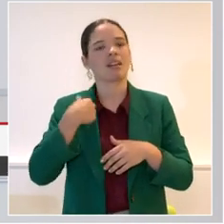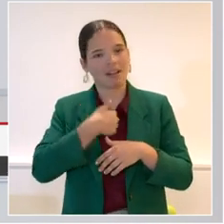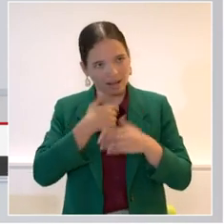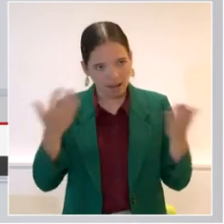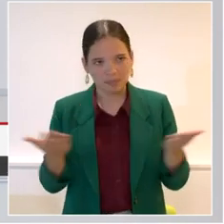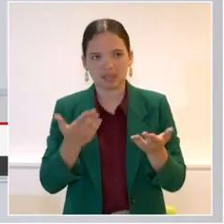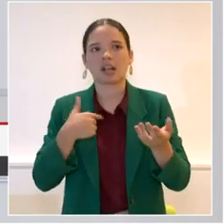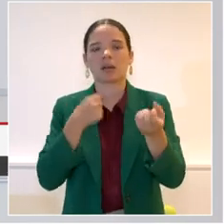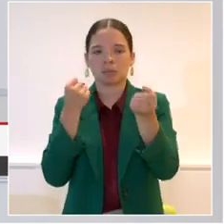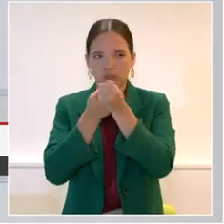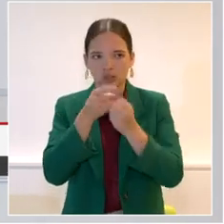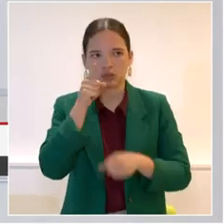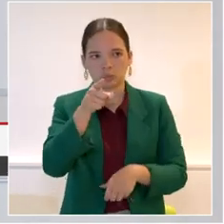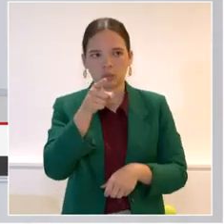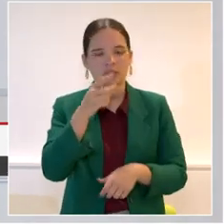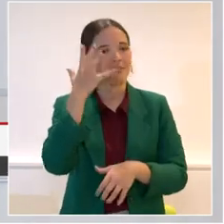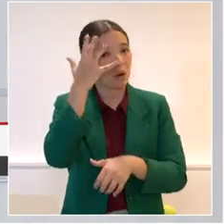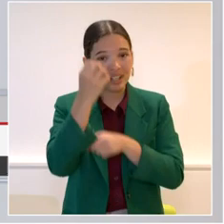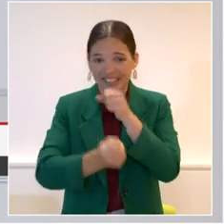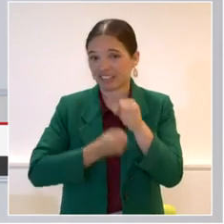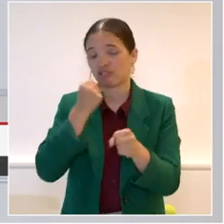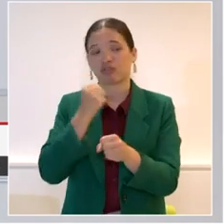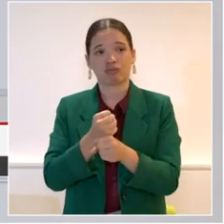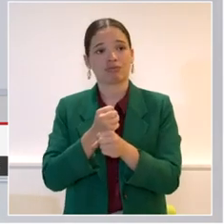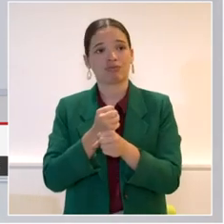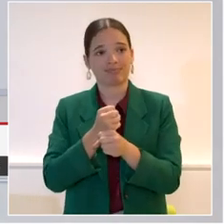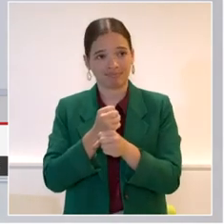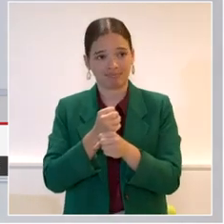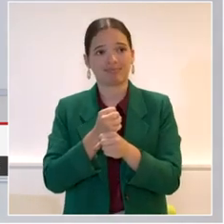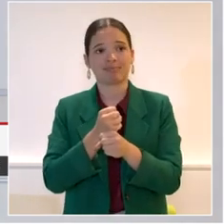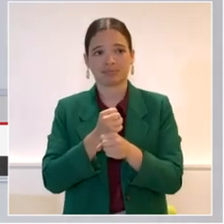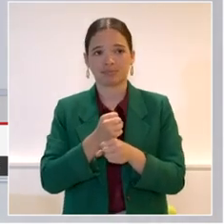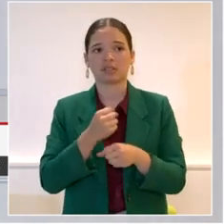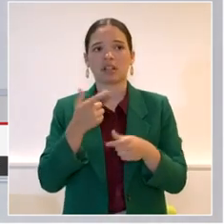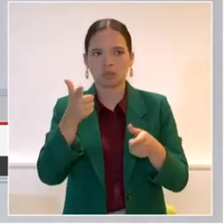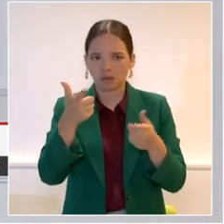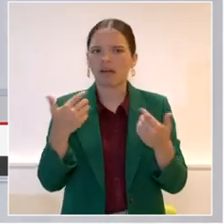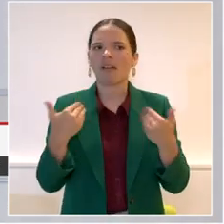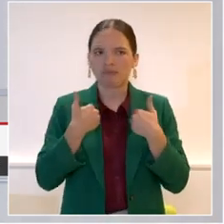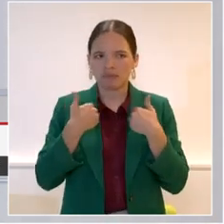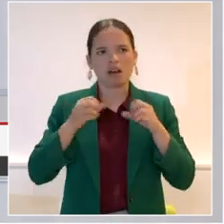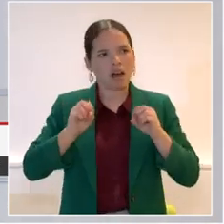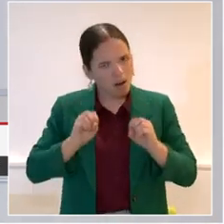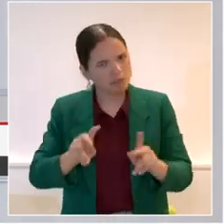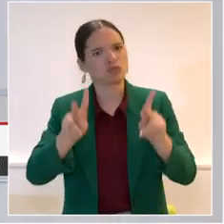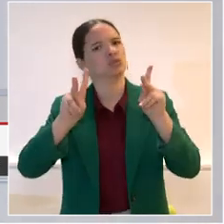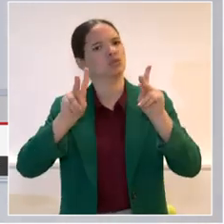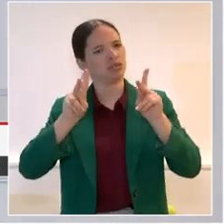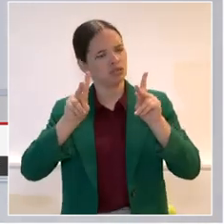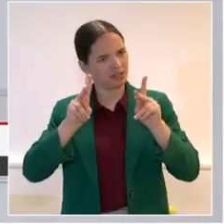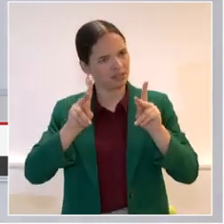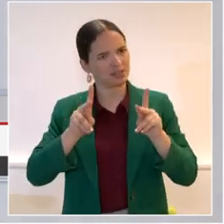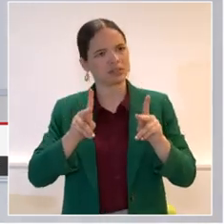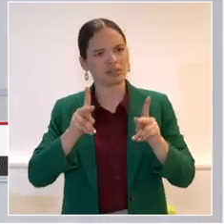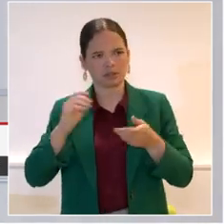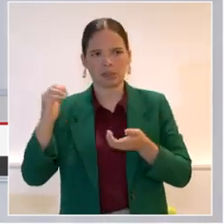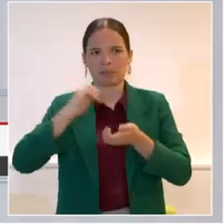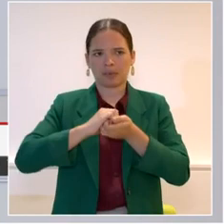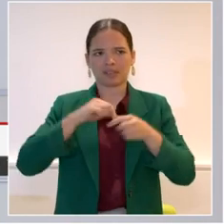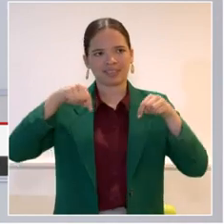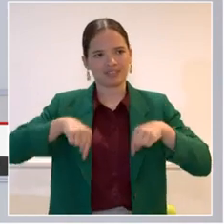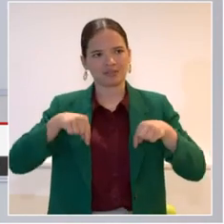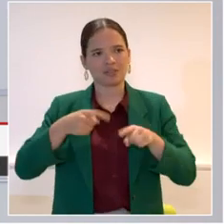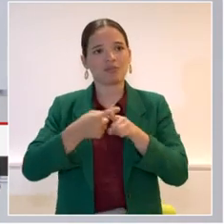a 5-year period. As you really have a meaningful opportunity, we have our partners here from our